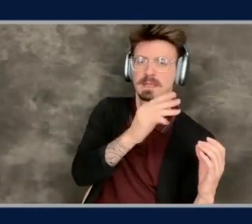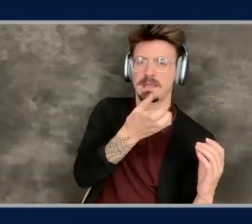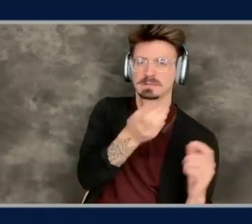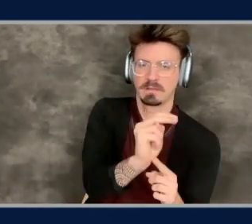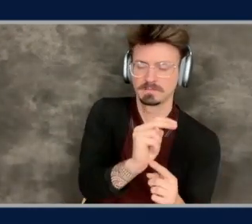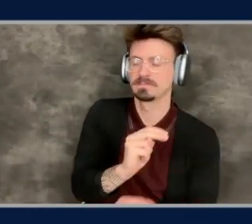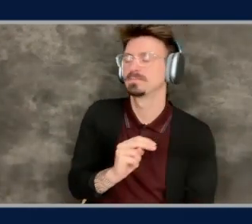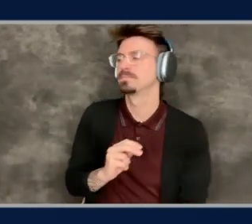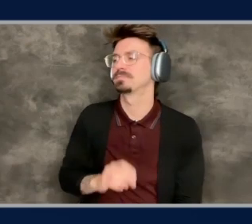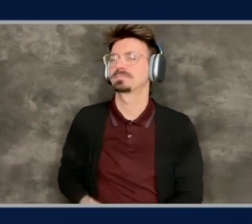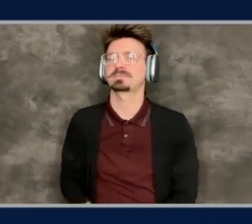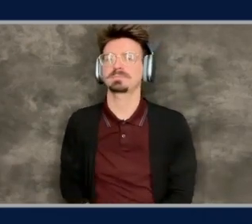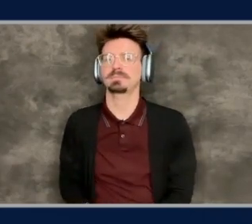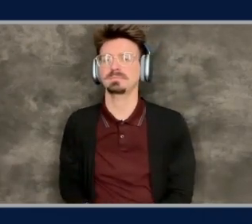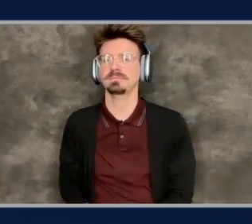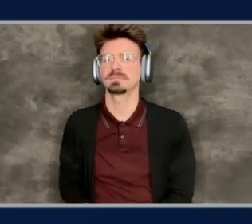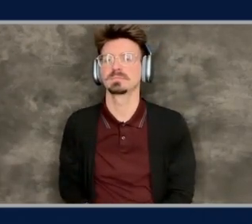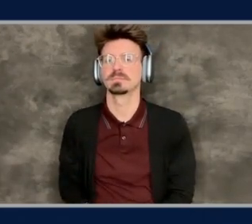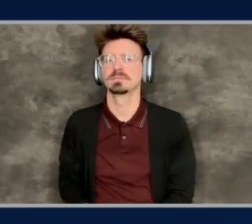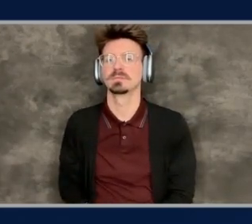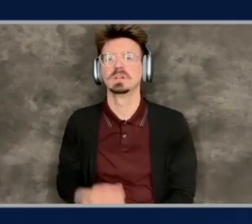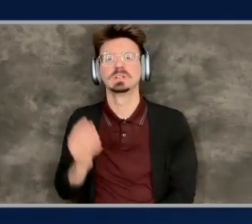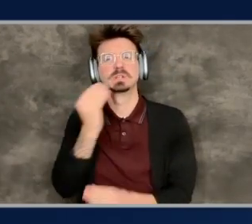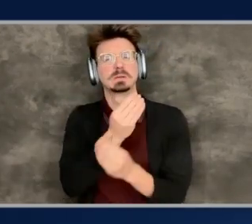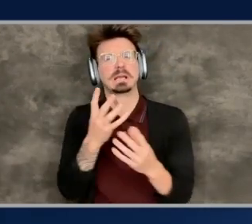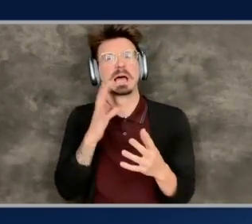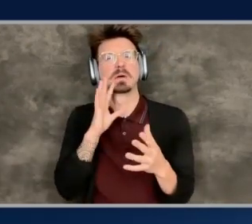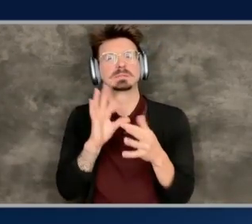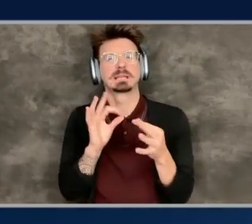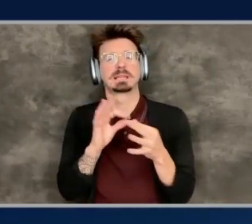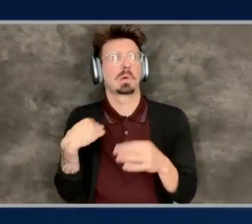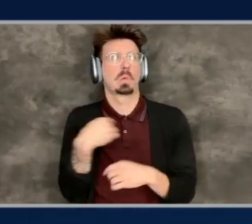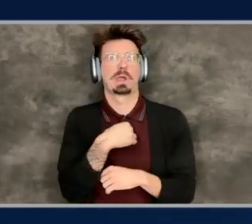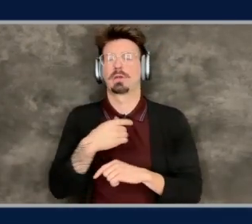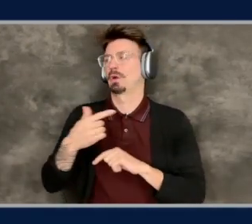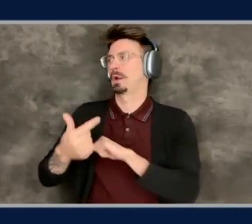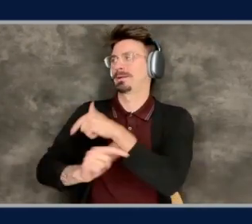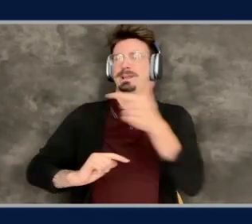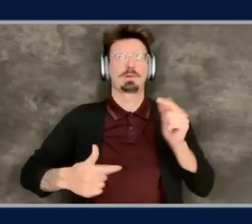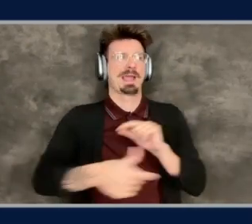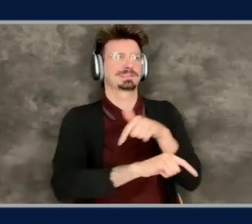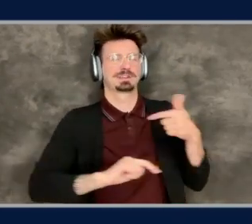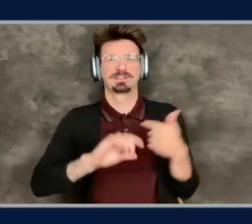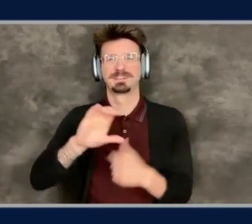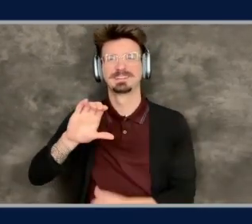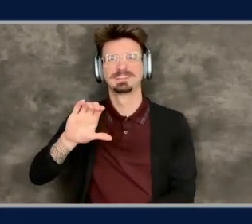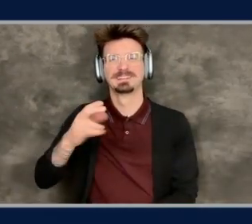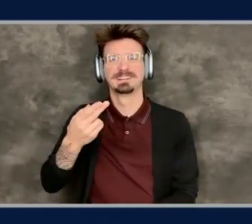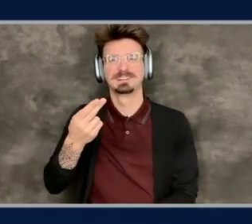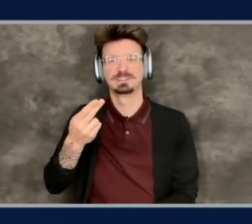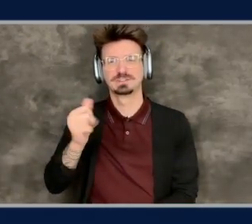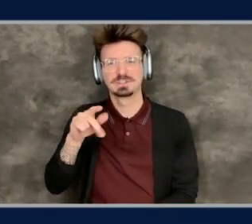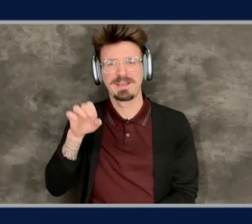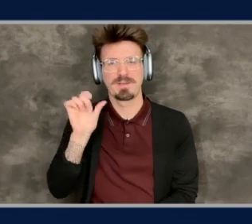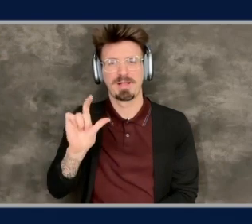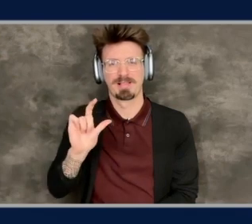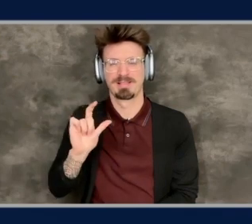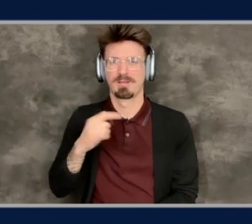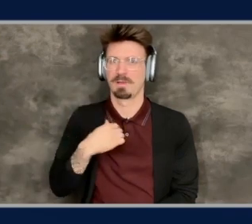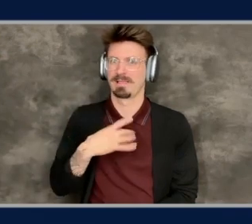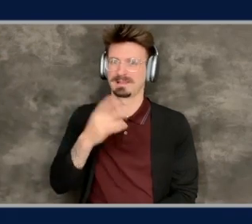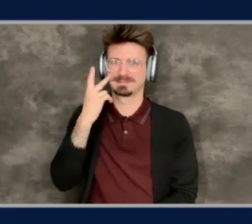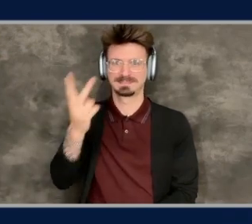are a very interactive channel here. We like to see this working. Awesome. Nitz, can we